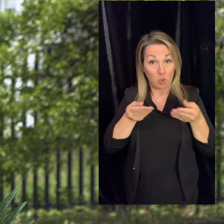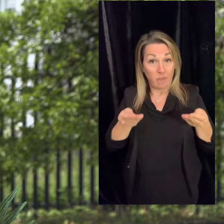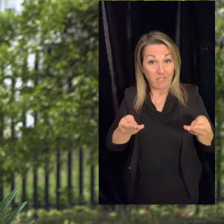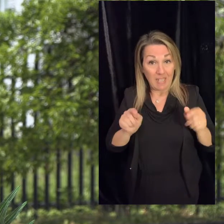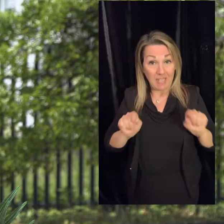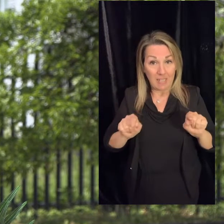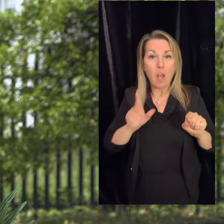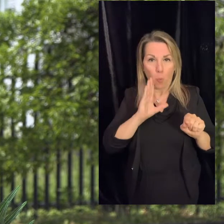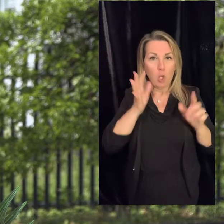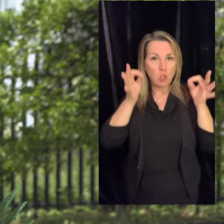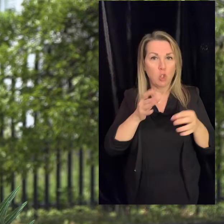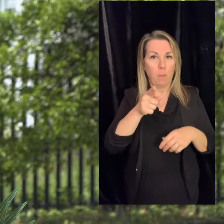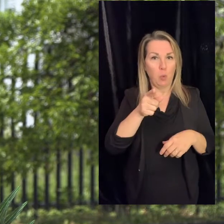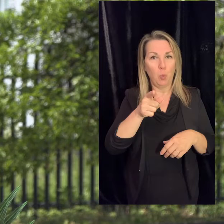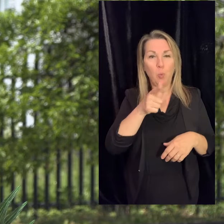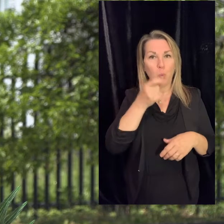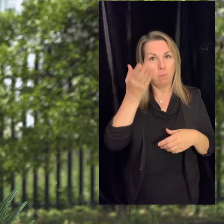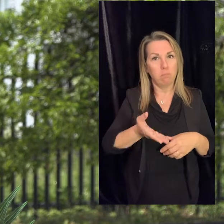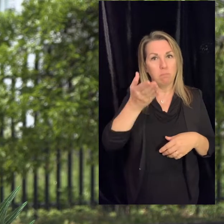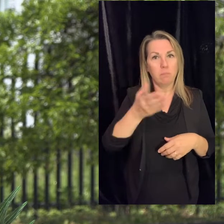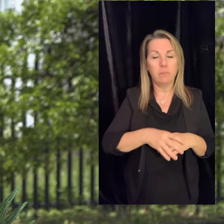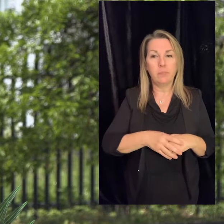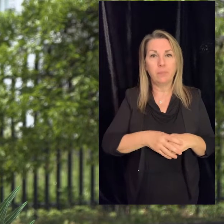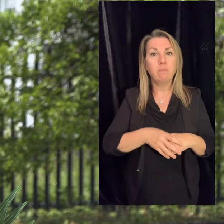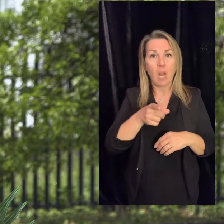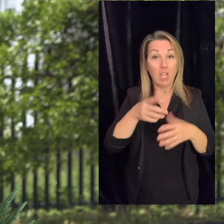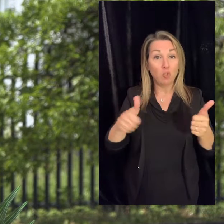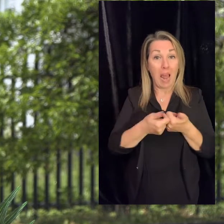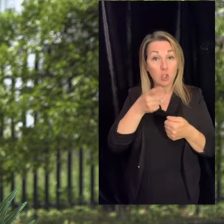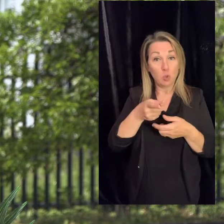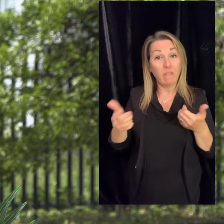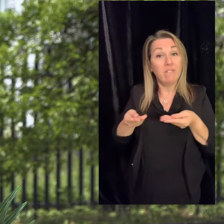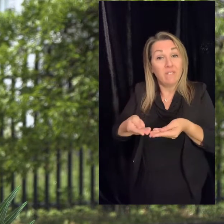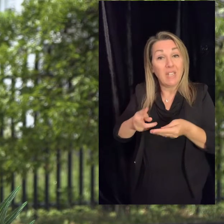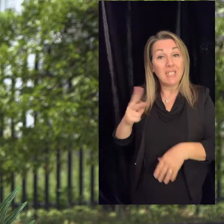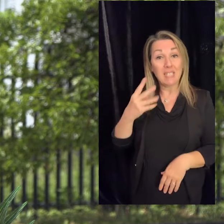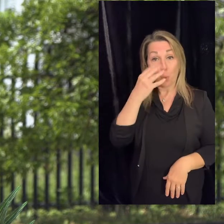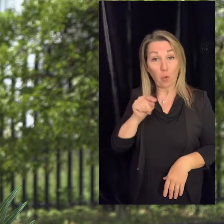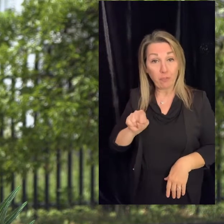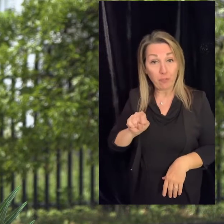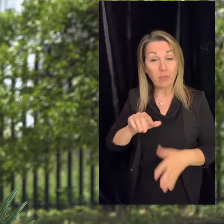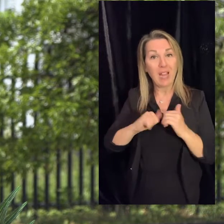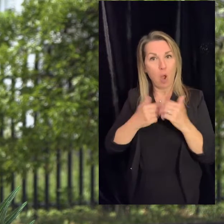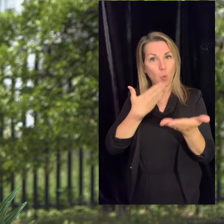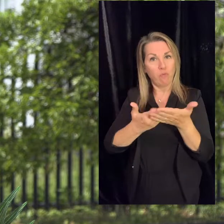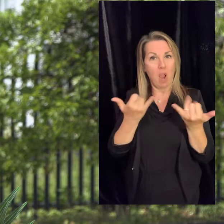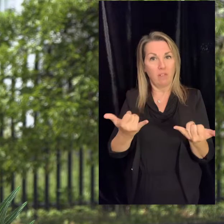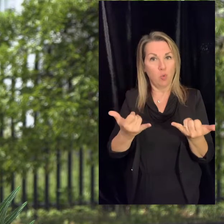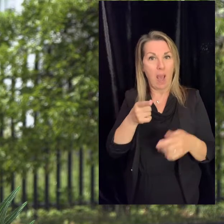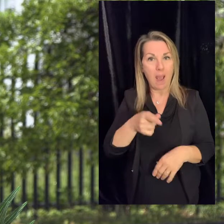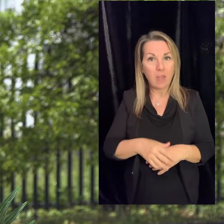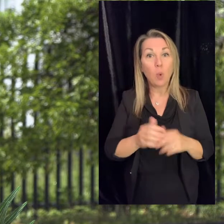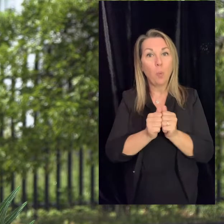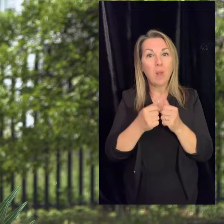I challenge you to feed the second wolf, even if it's harder. Feeding that second wolf is how you ended up here today,